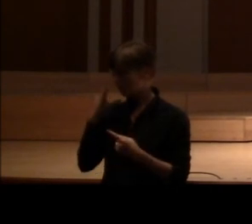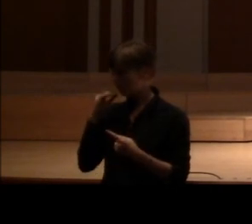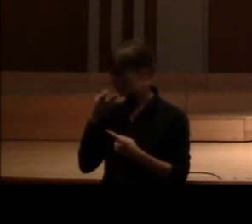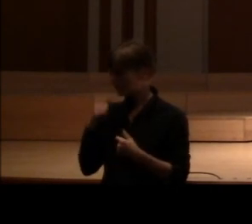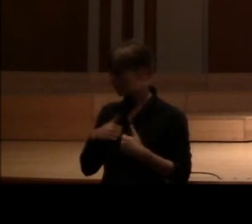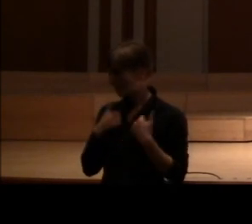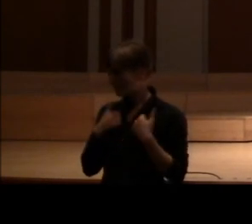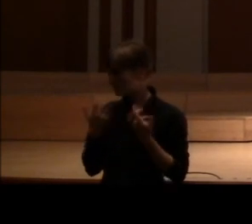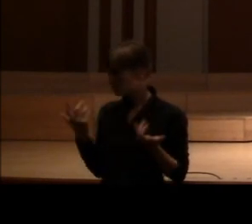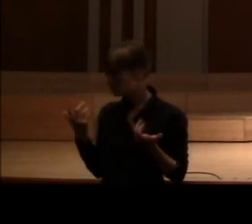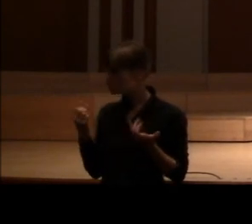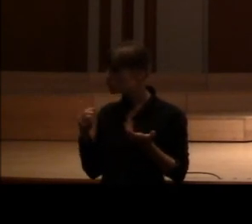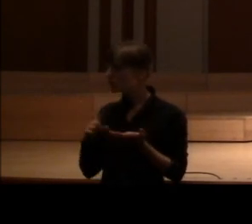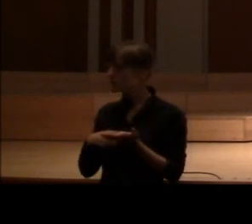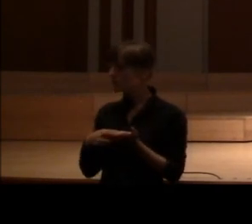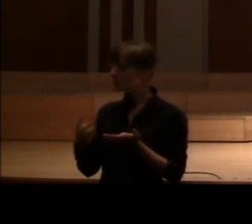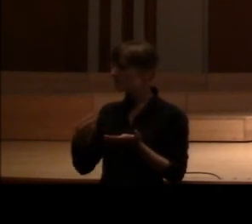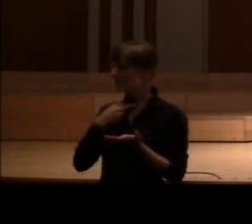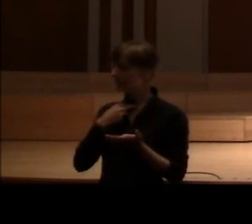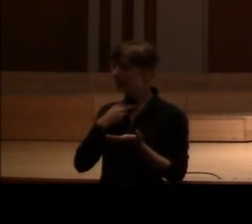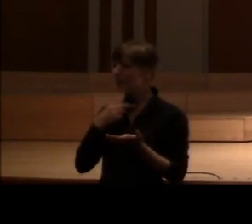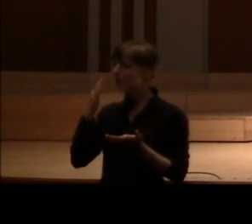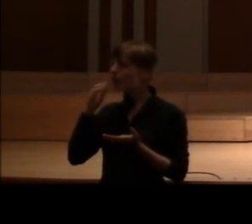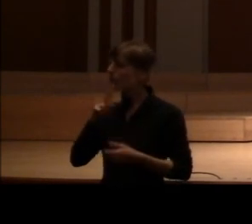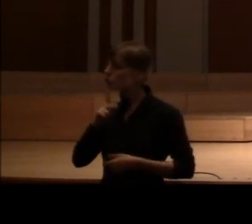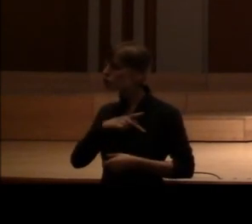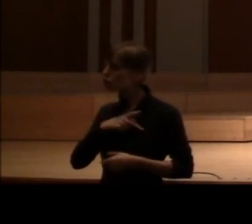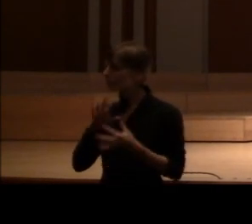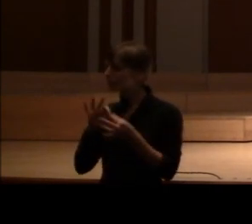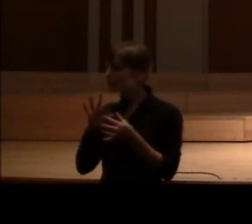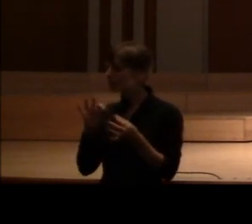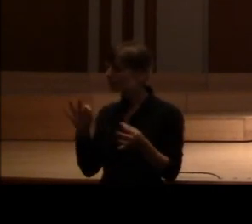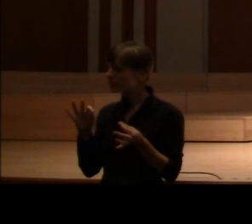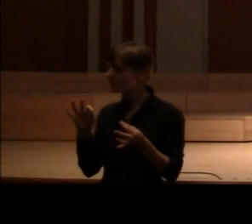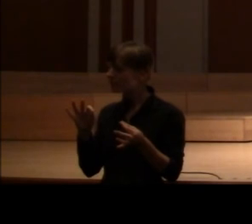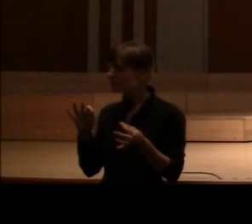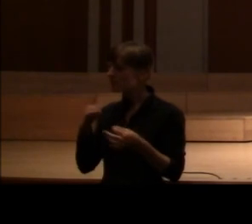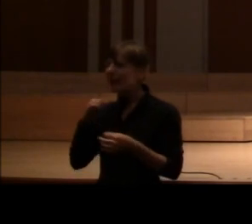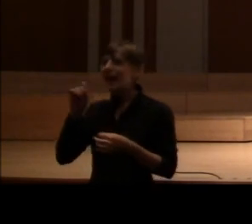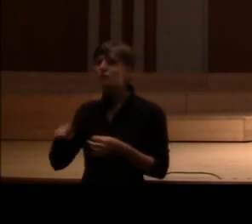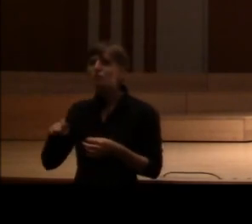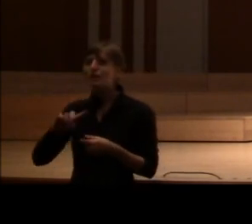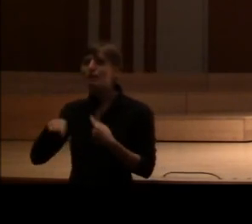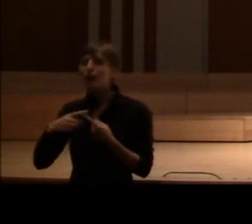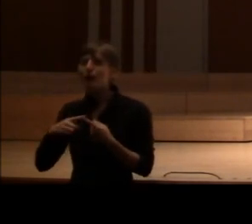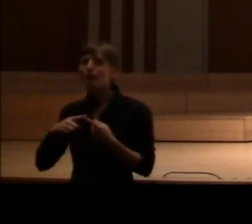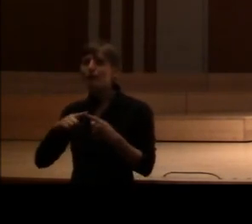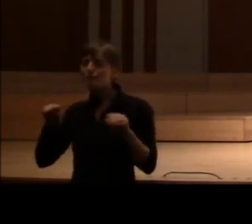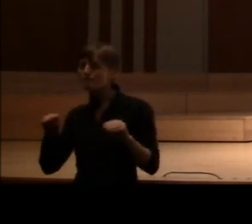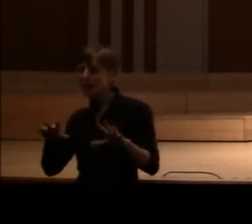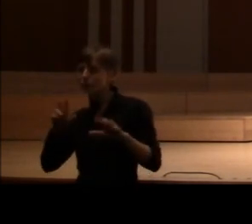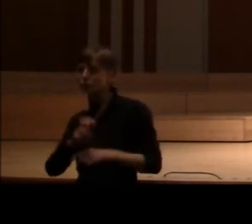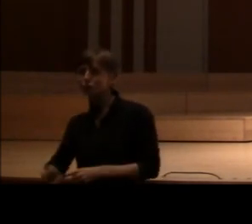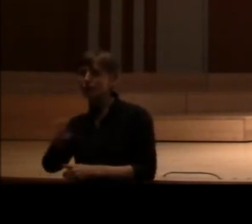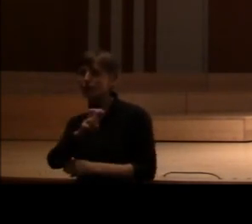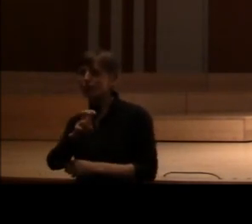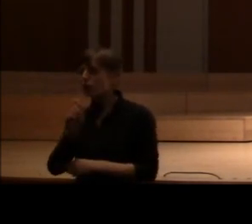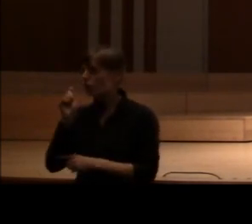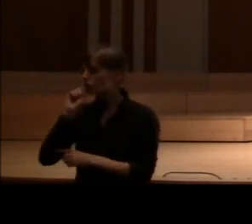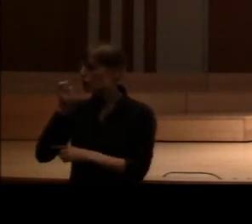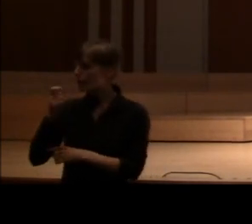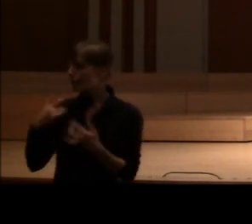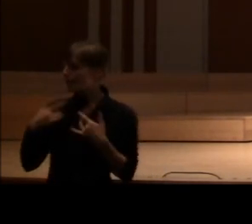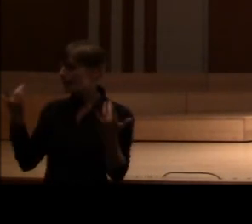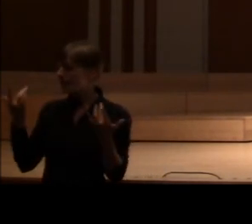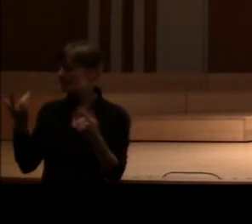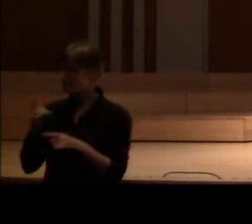sometimes when they get stuck in, like, personal narratives, they're like, well, it has to be about some magical trip or some really cool event in their life. And you can